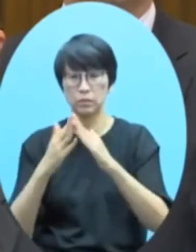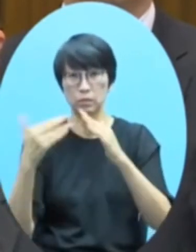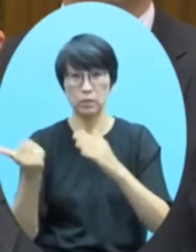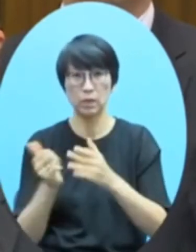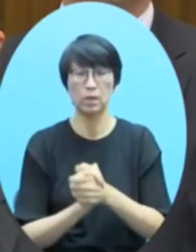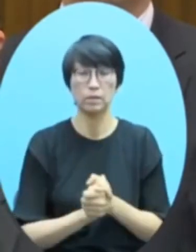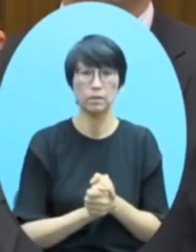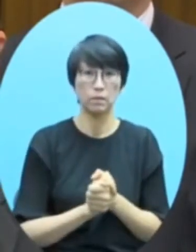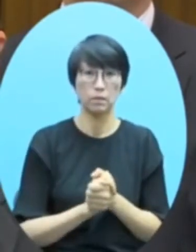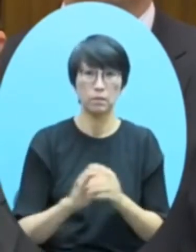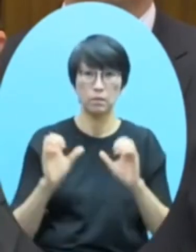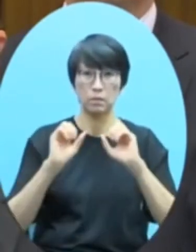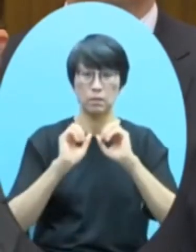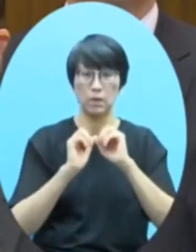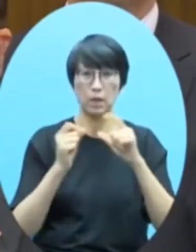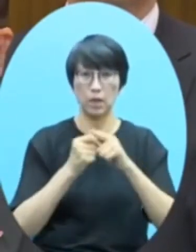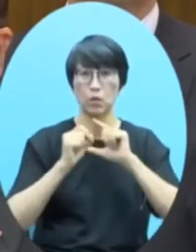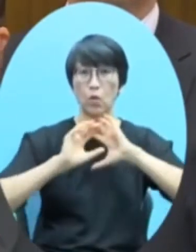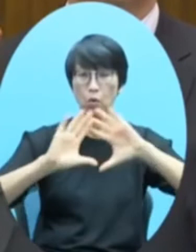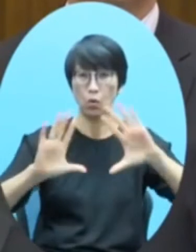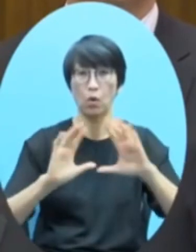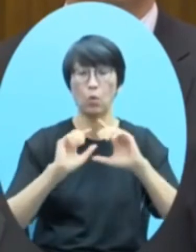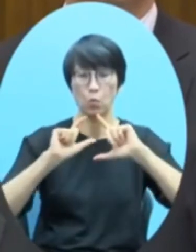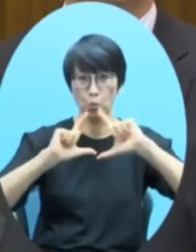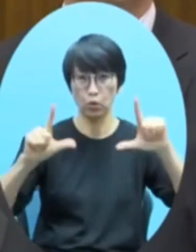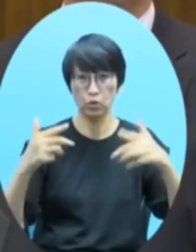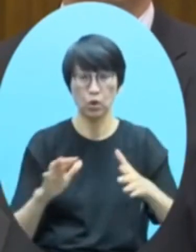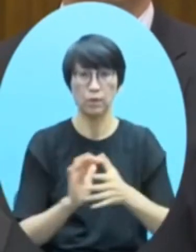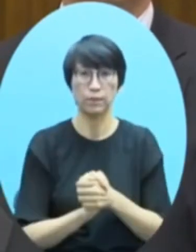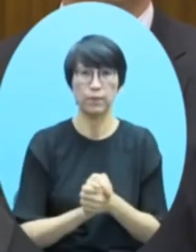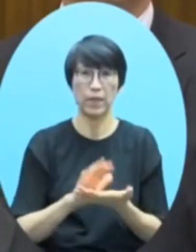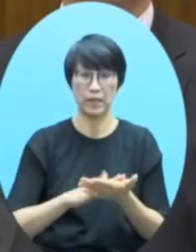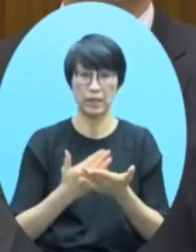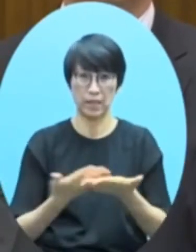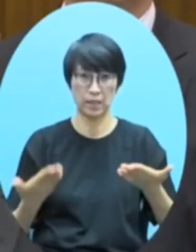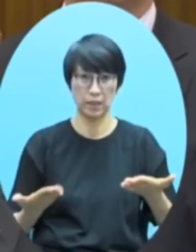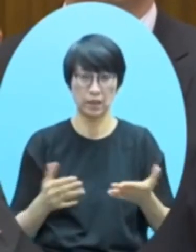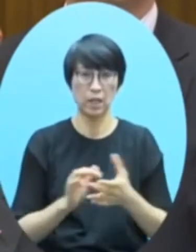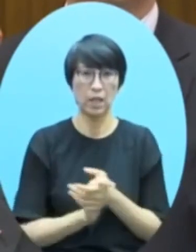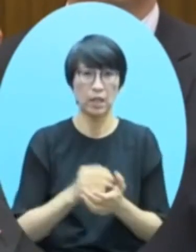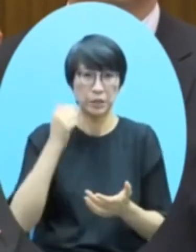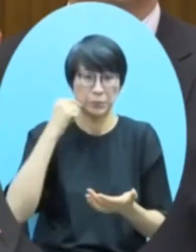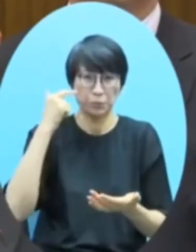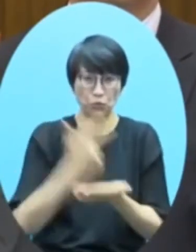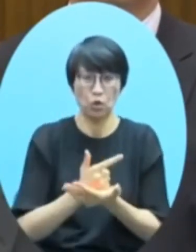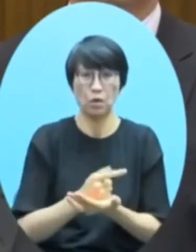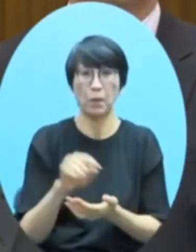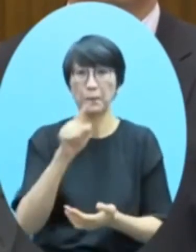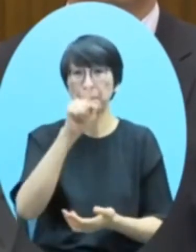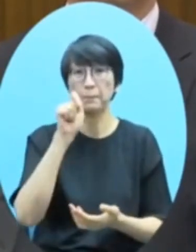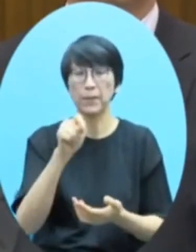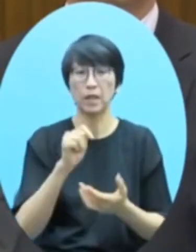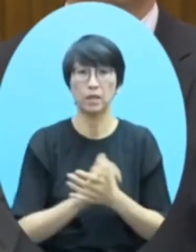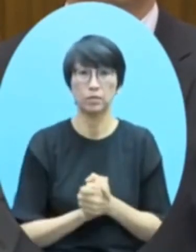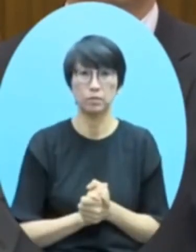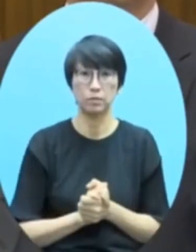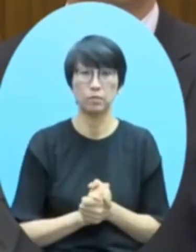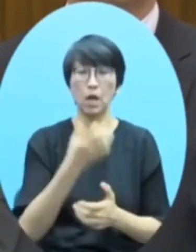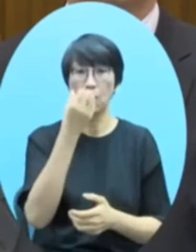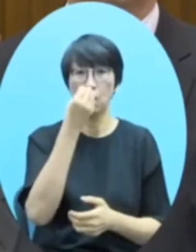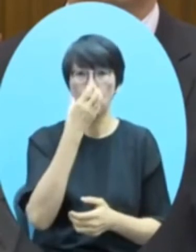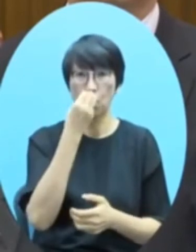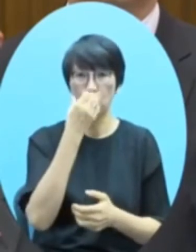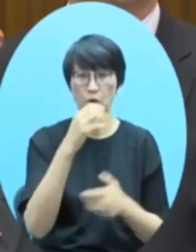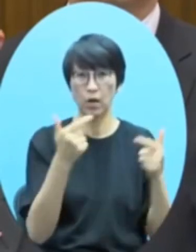public. But what is now in front of us is an extremely serious matter, and that is Hong